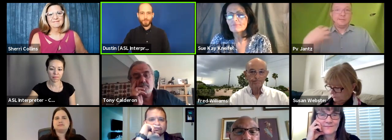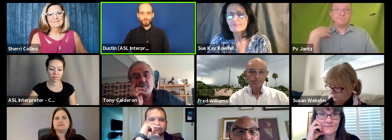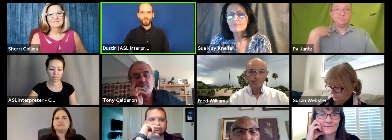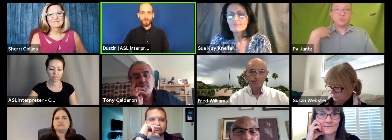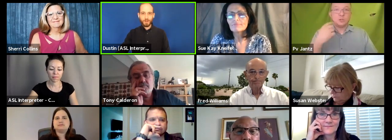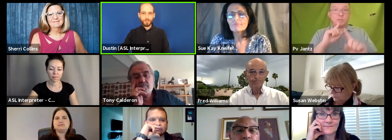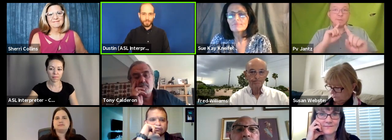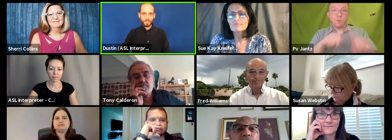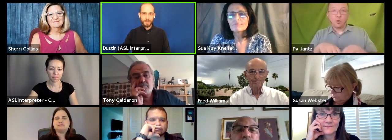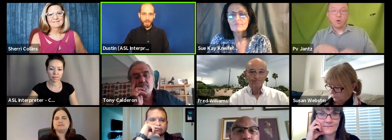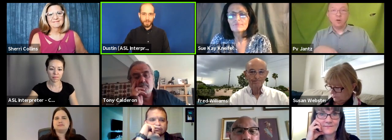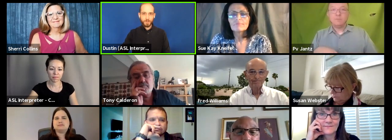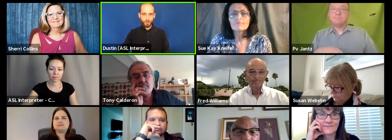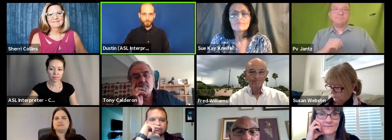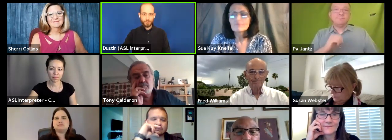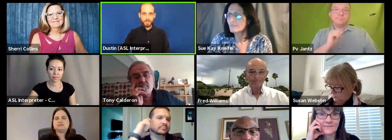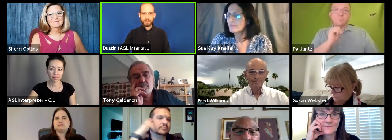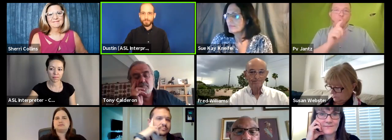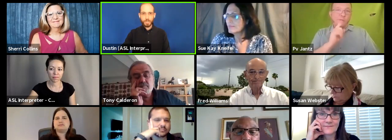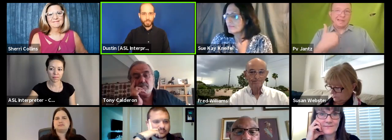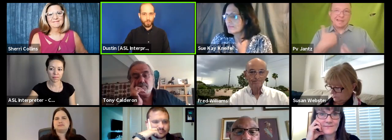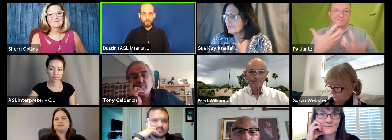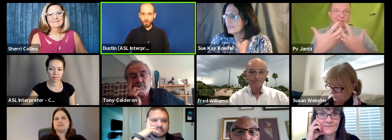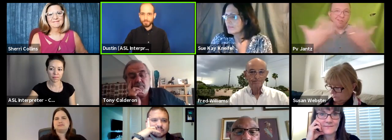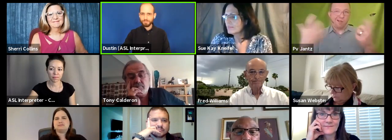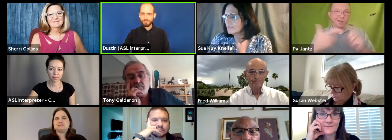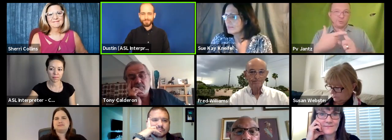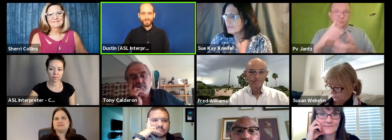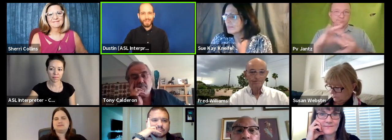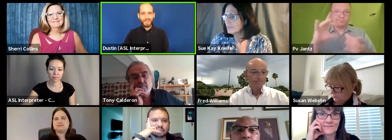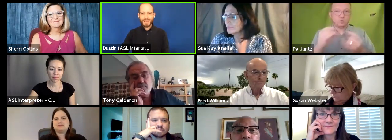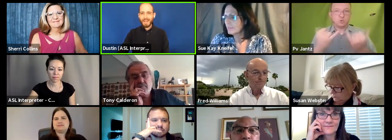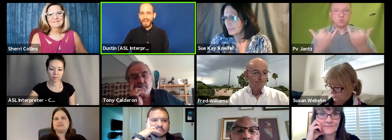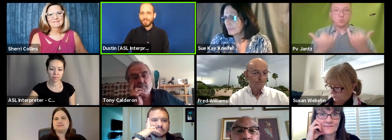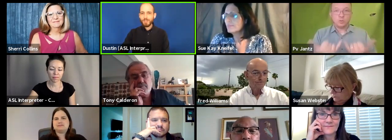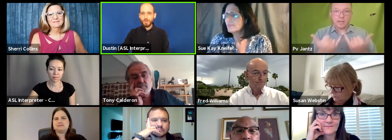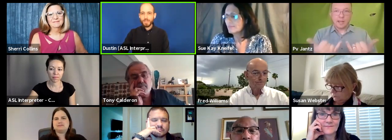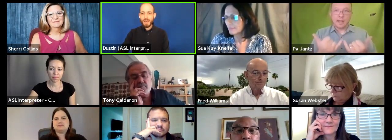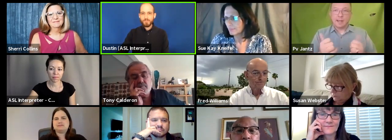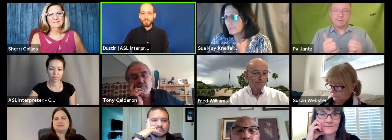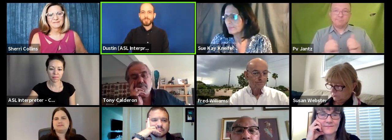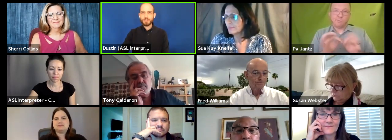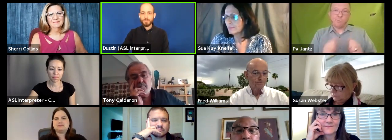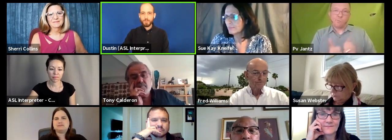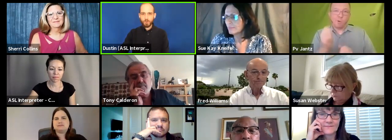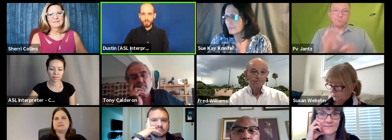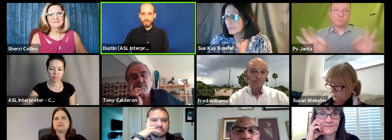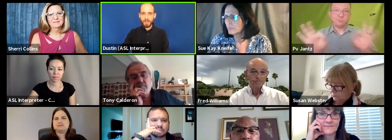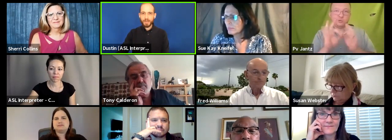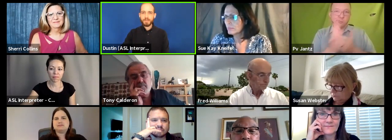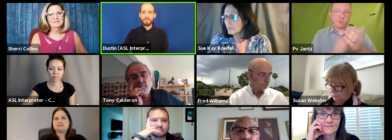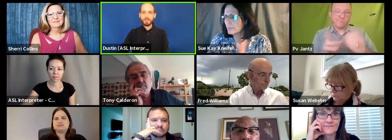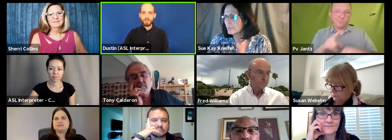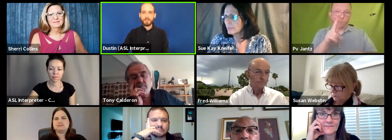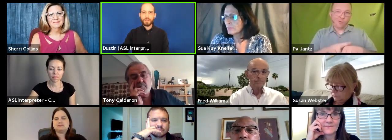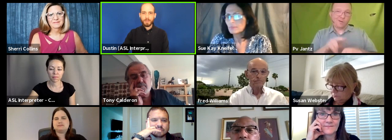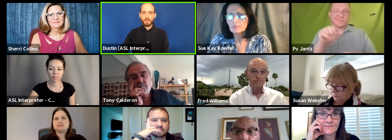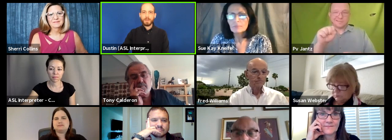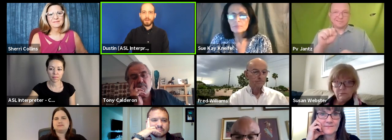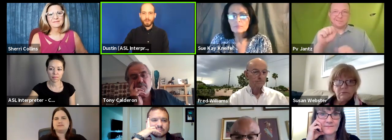Thank you. Moving on to agenda item number 3, Chair's report. Don't really have much to report today.